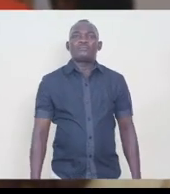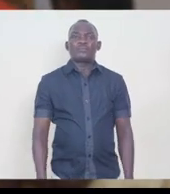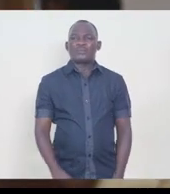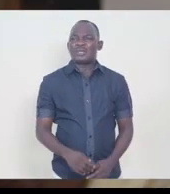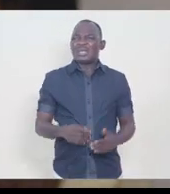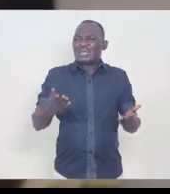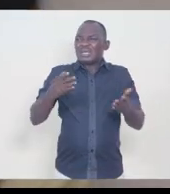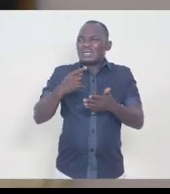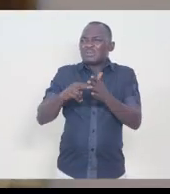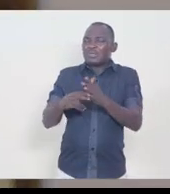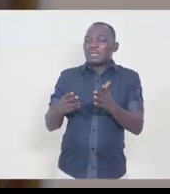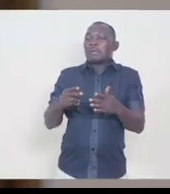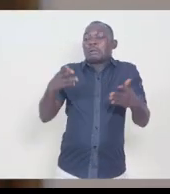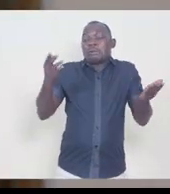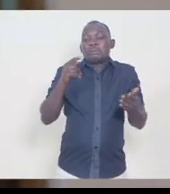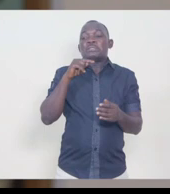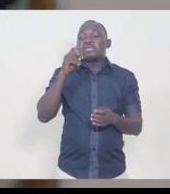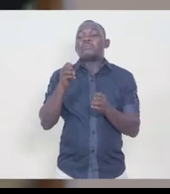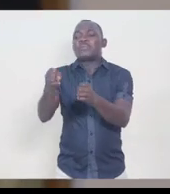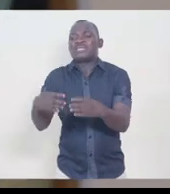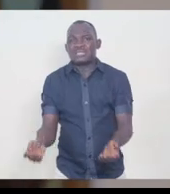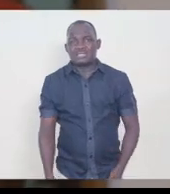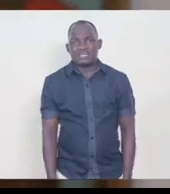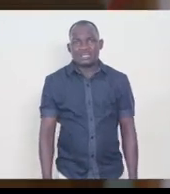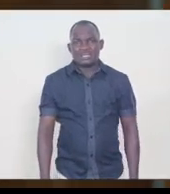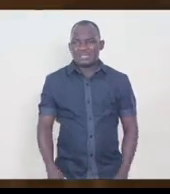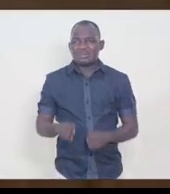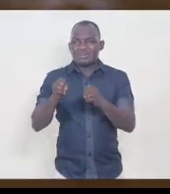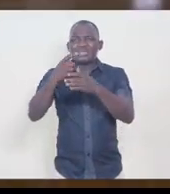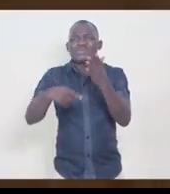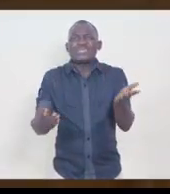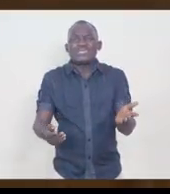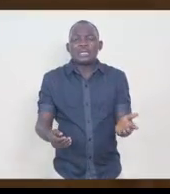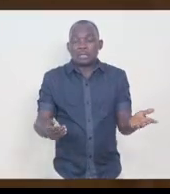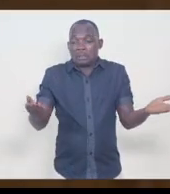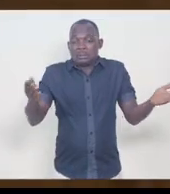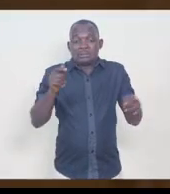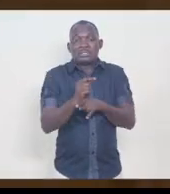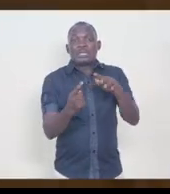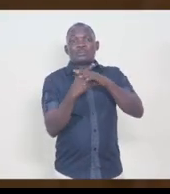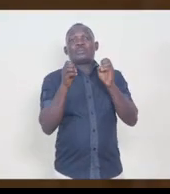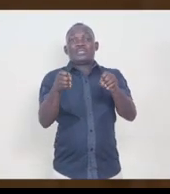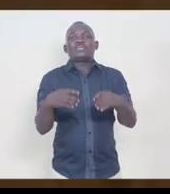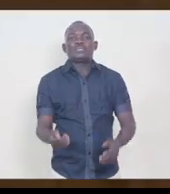What is it? She said some emergency. What emergency is it? It just emerged.